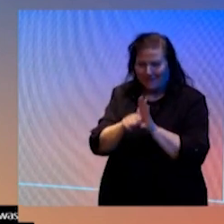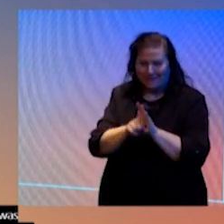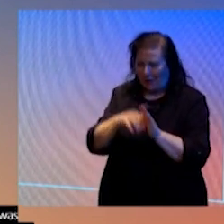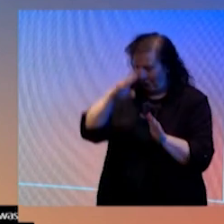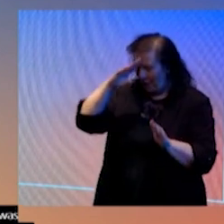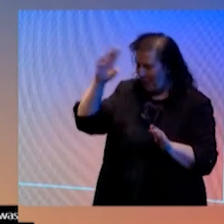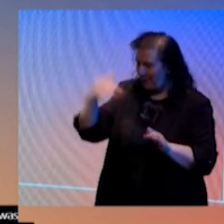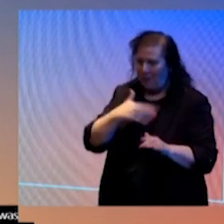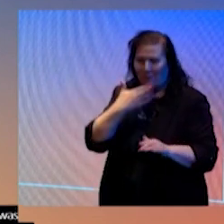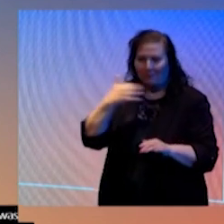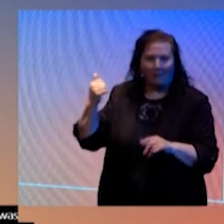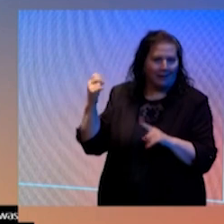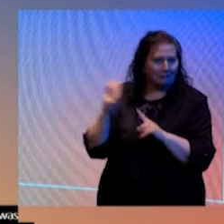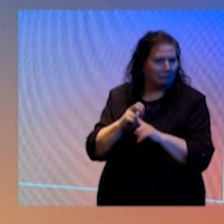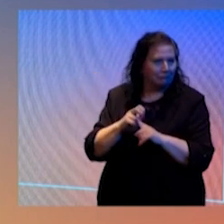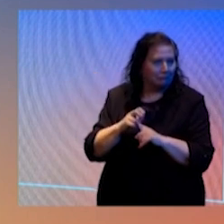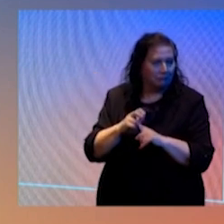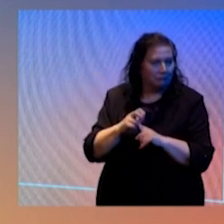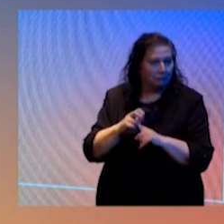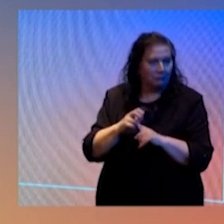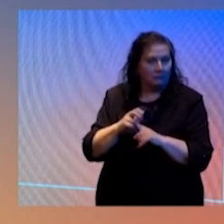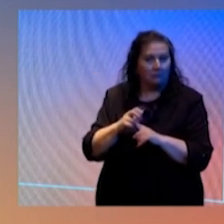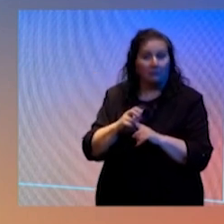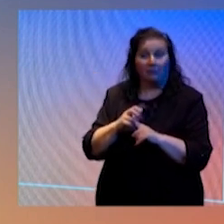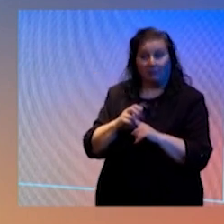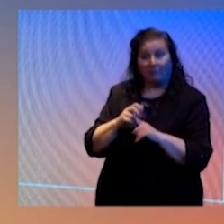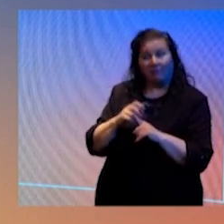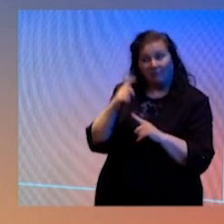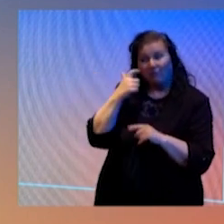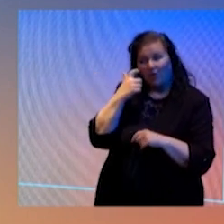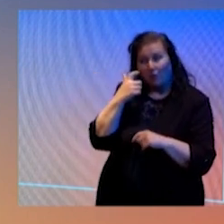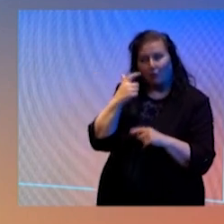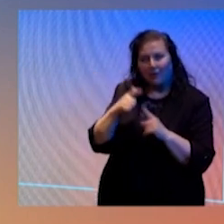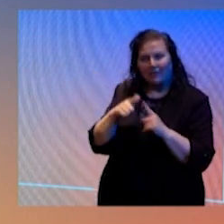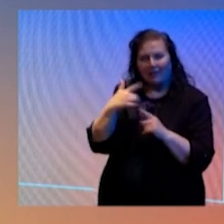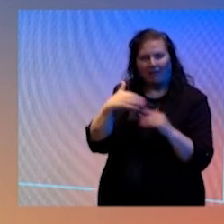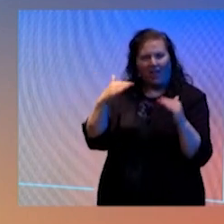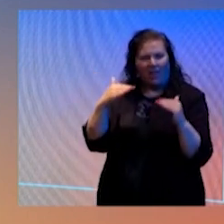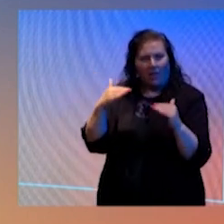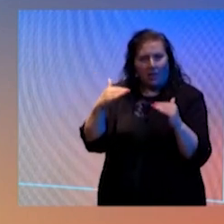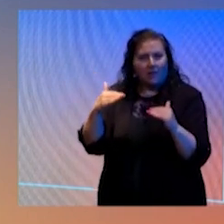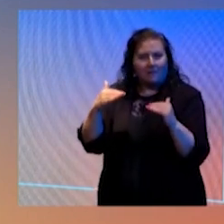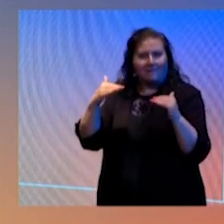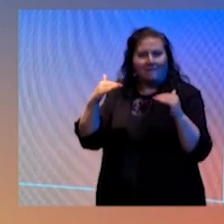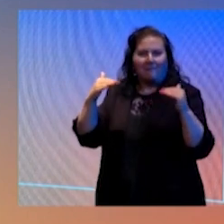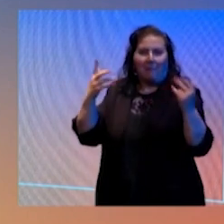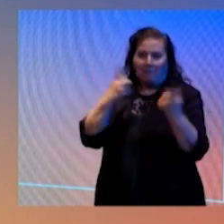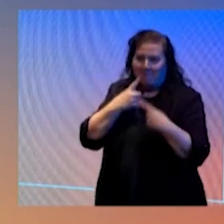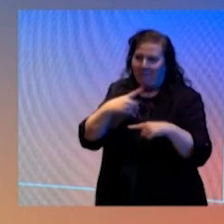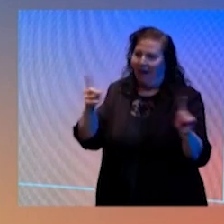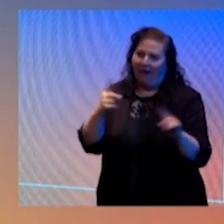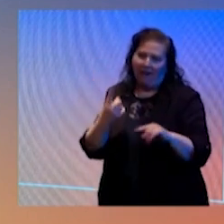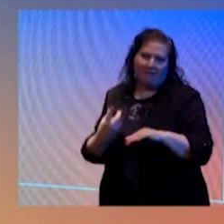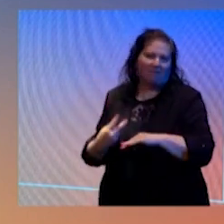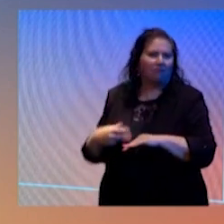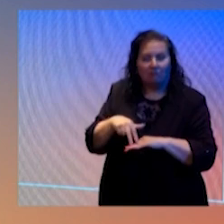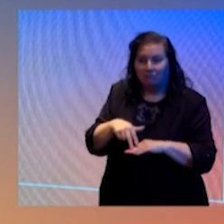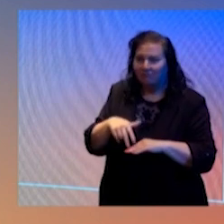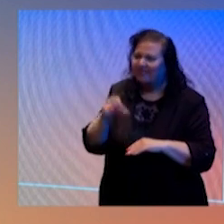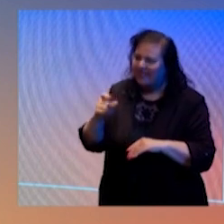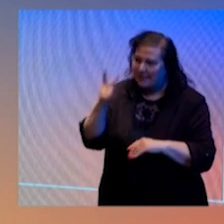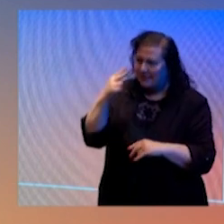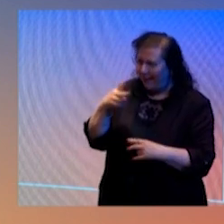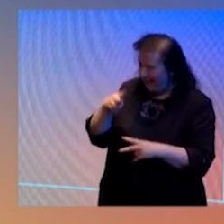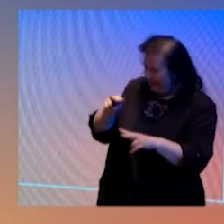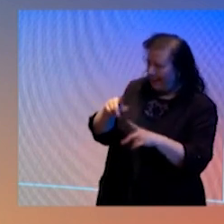Yorkers. But somehow we never, last few years, we just feel a little more knocked down. I say we stand up with pride and courage and say, this